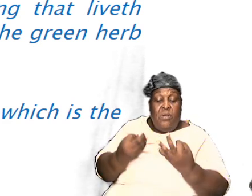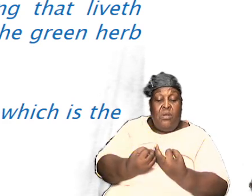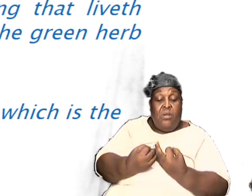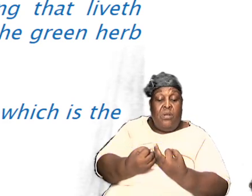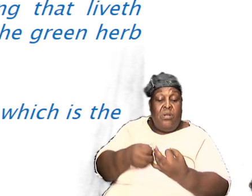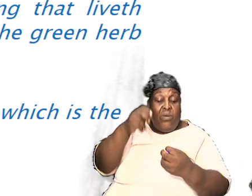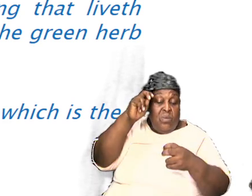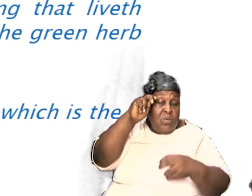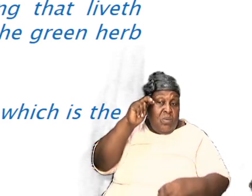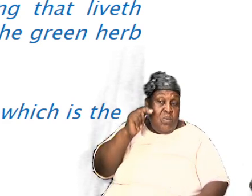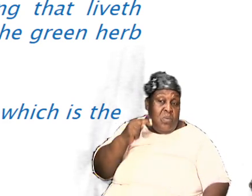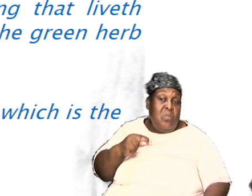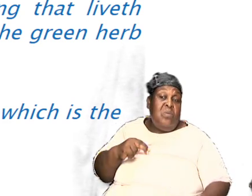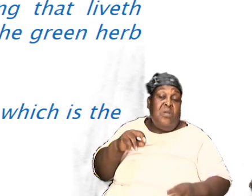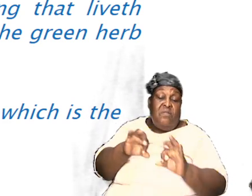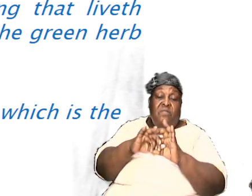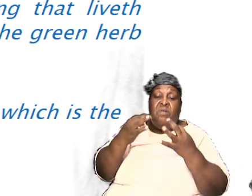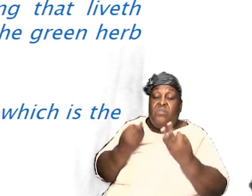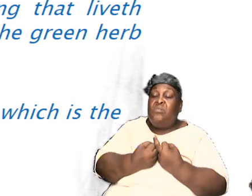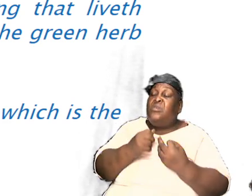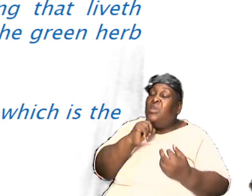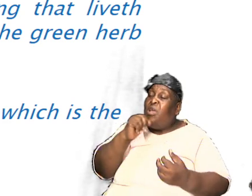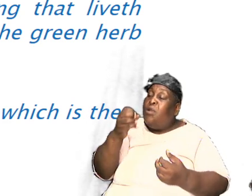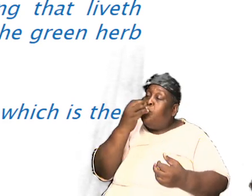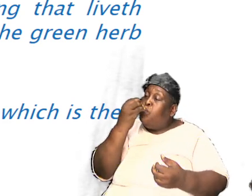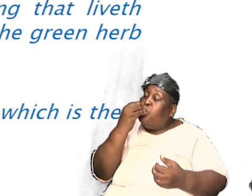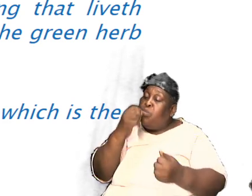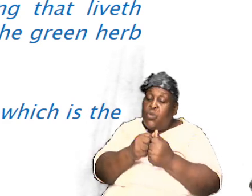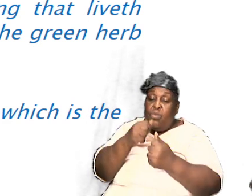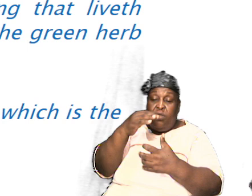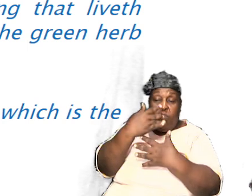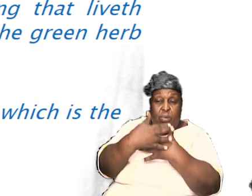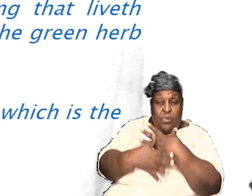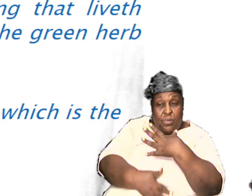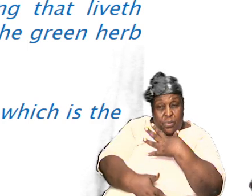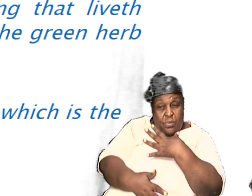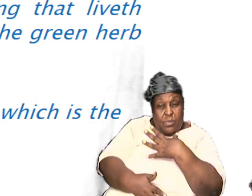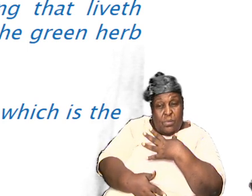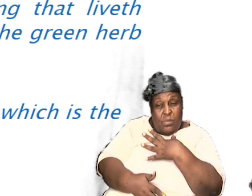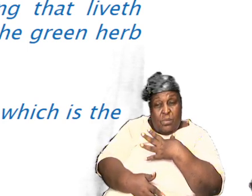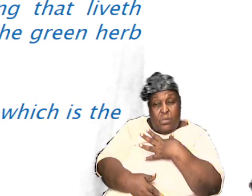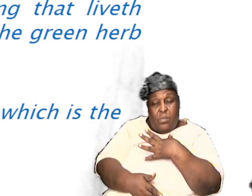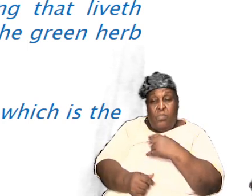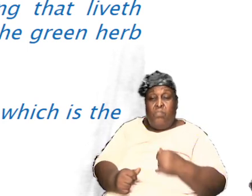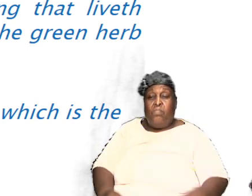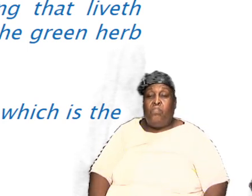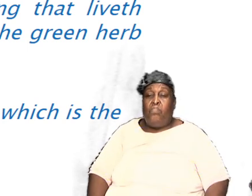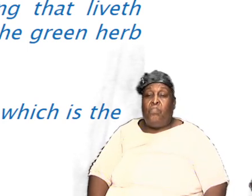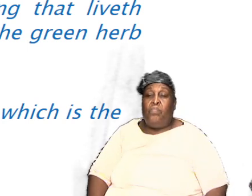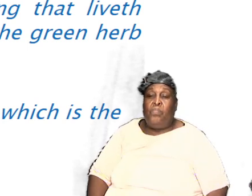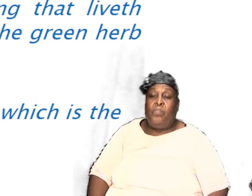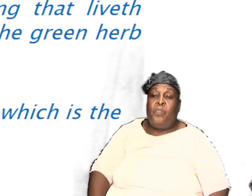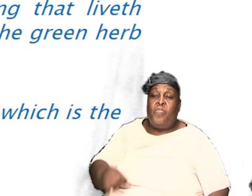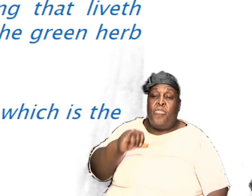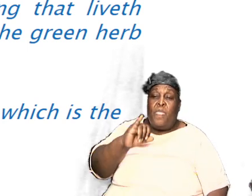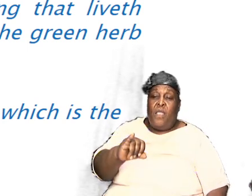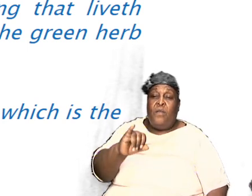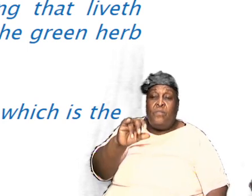Noah and his family. You should not eat anything with the blood. Then in Leviticus chapter